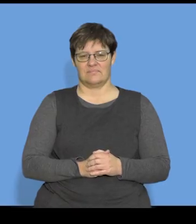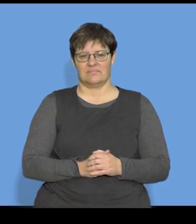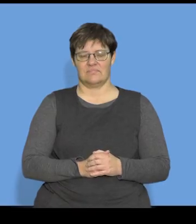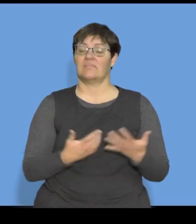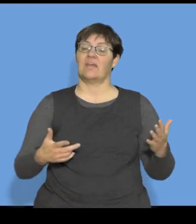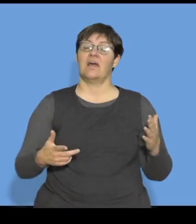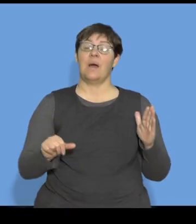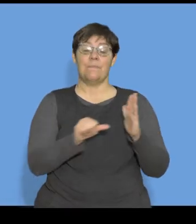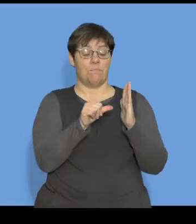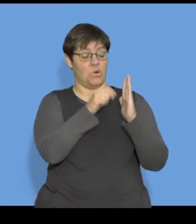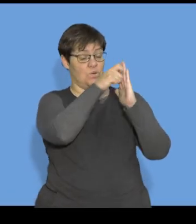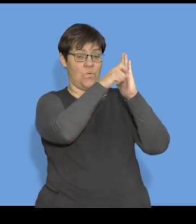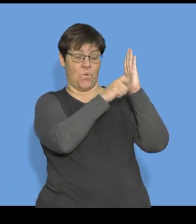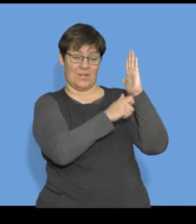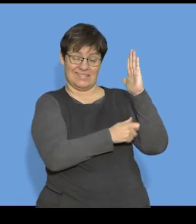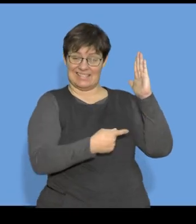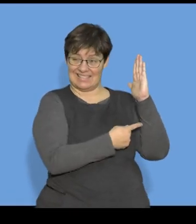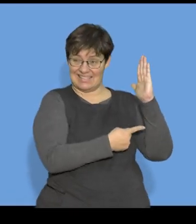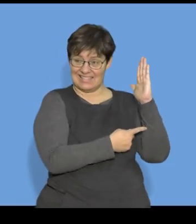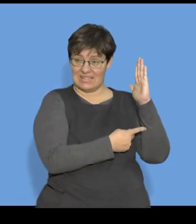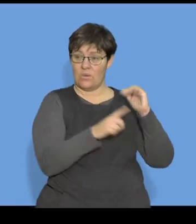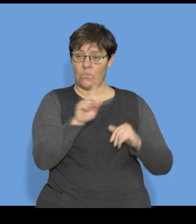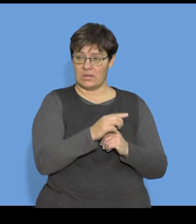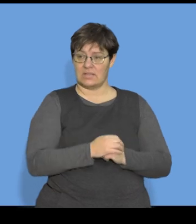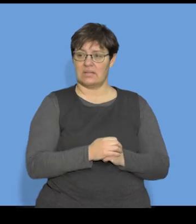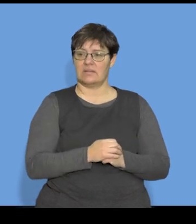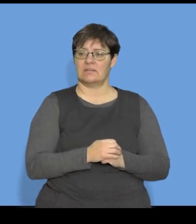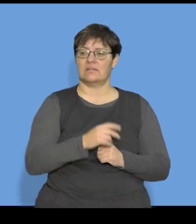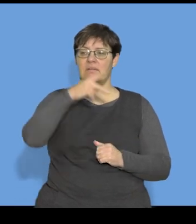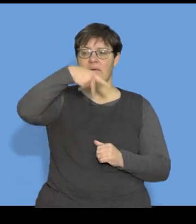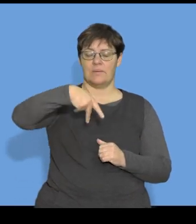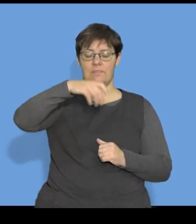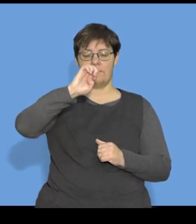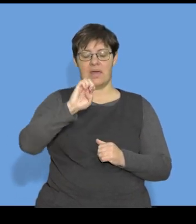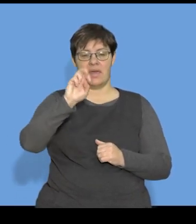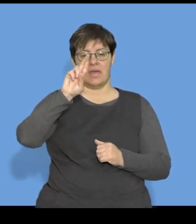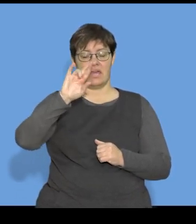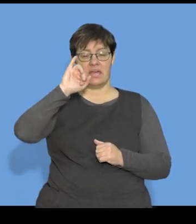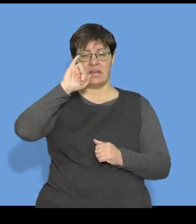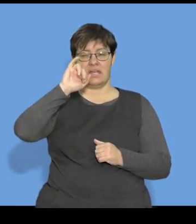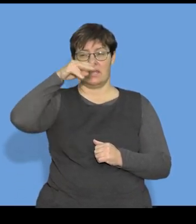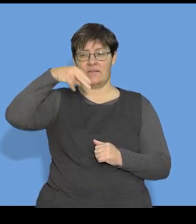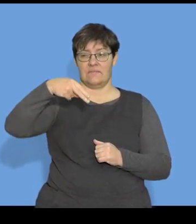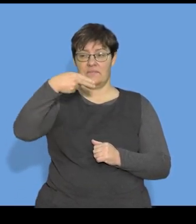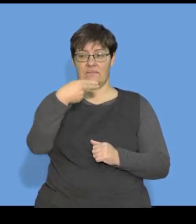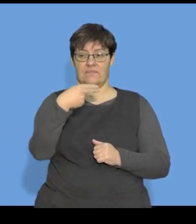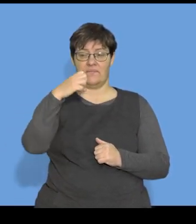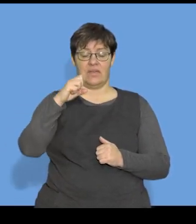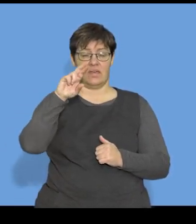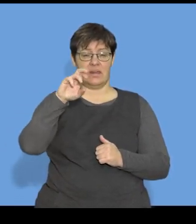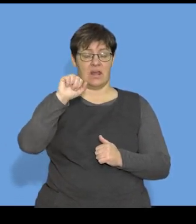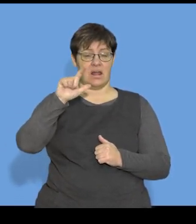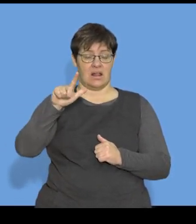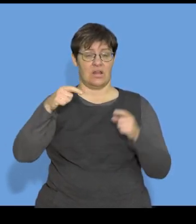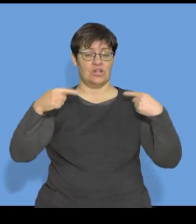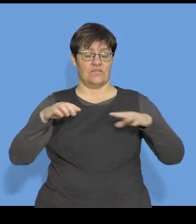The keywords for this part that we're going to deal with, we're looking at the peripheral nervous system and we're looking